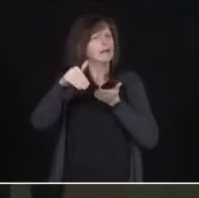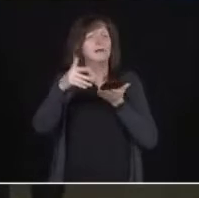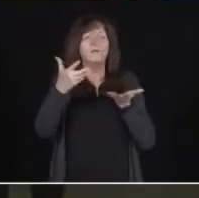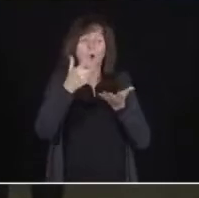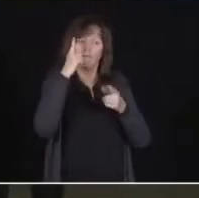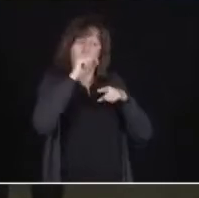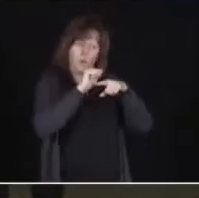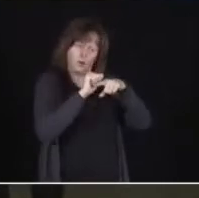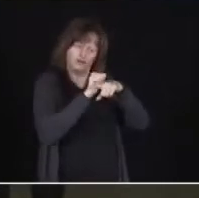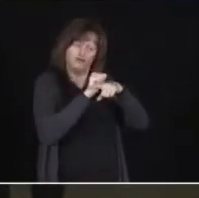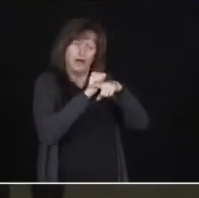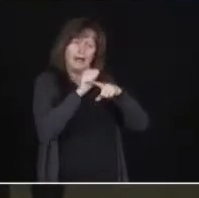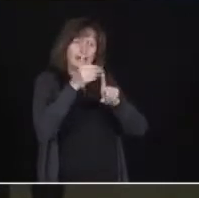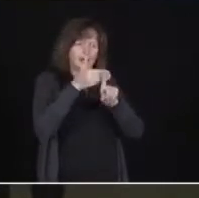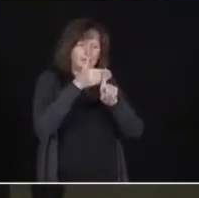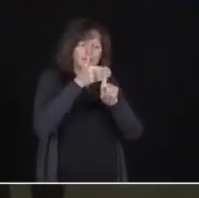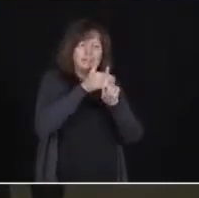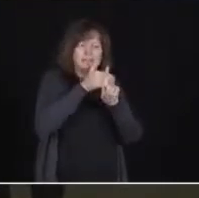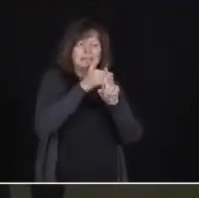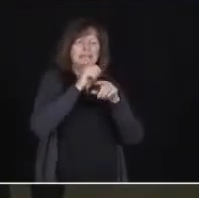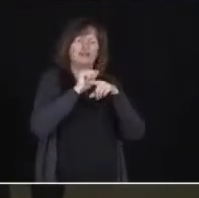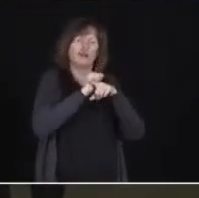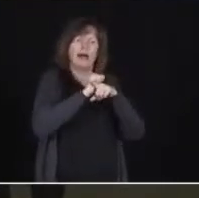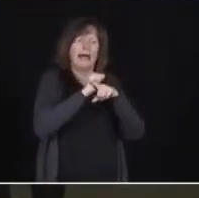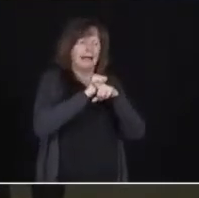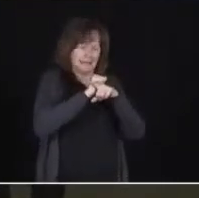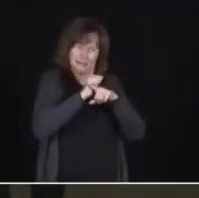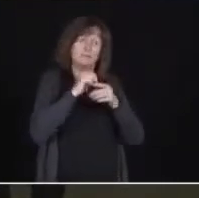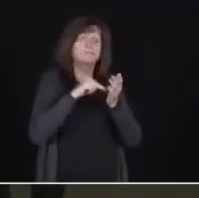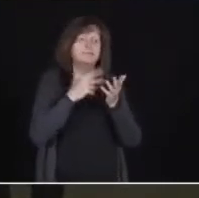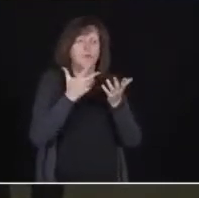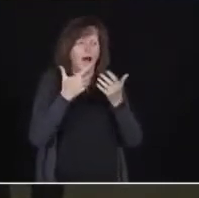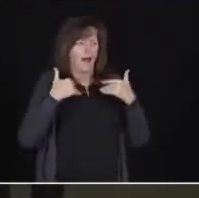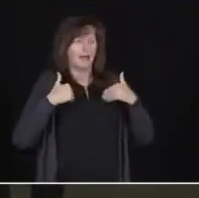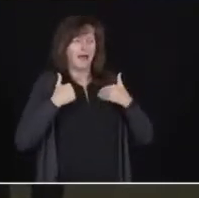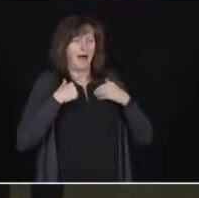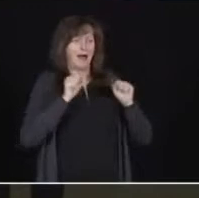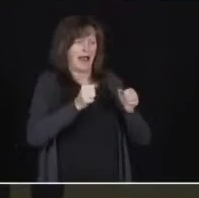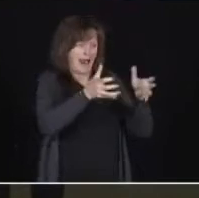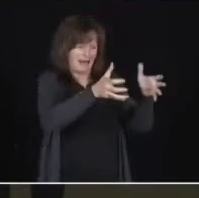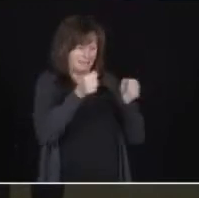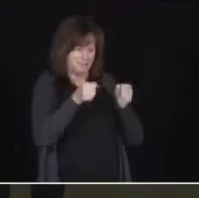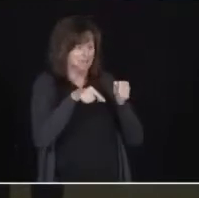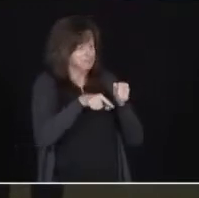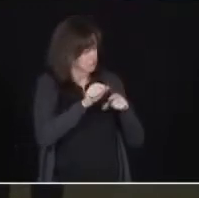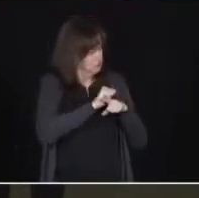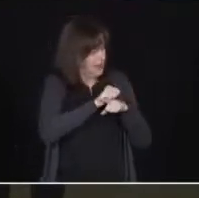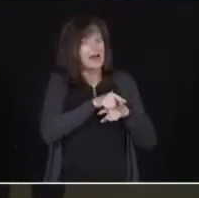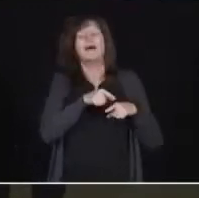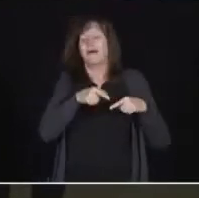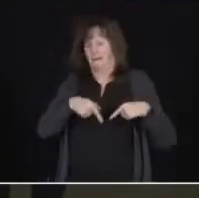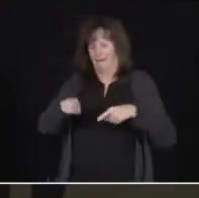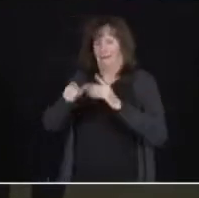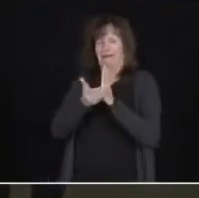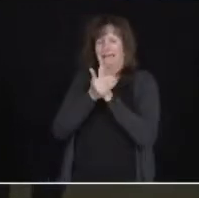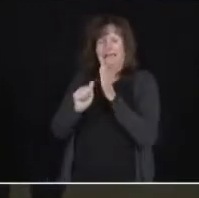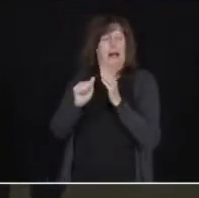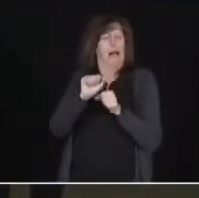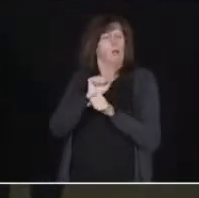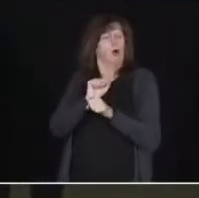to attract more young people to the skilled trades. We're investing another $37 million to help more